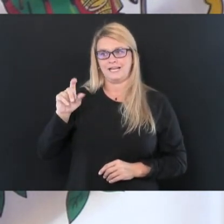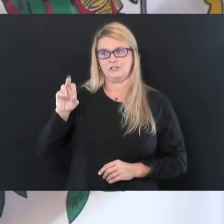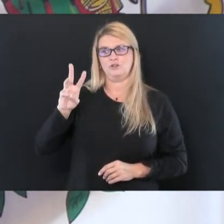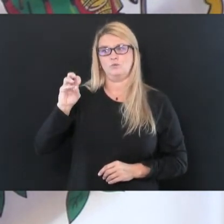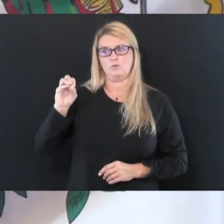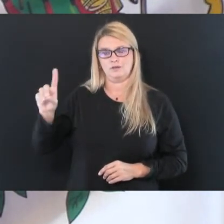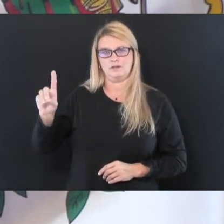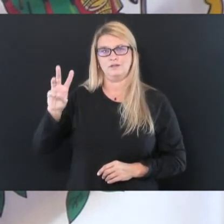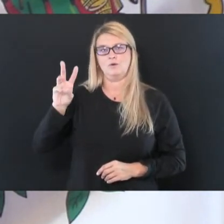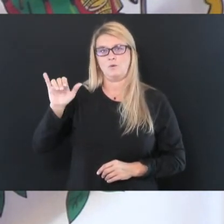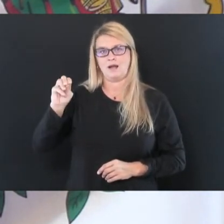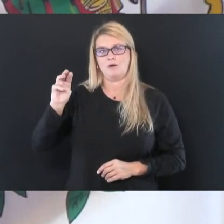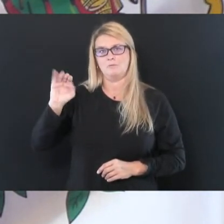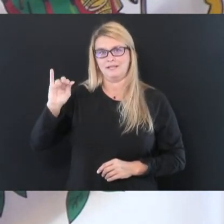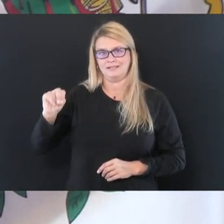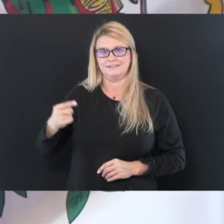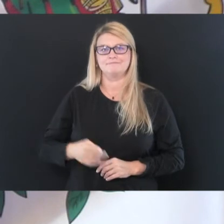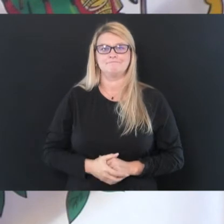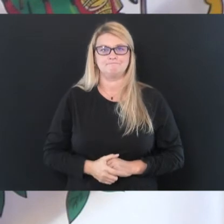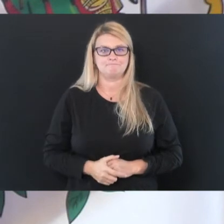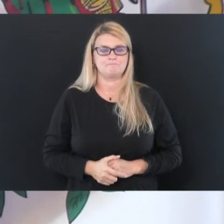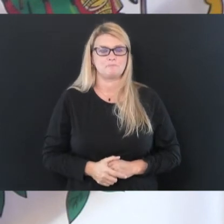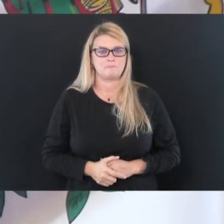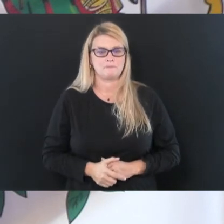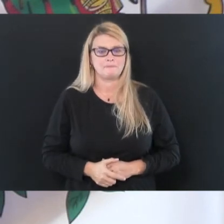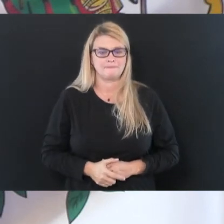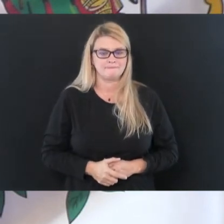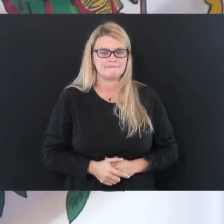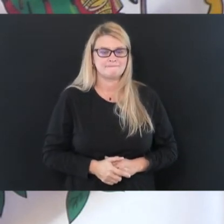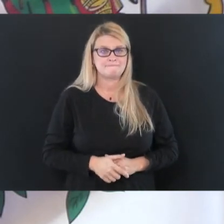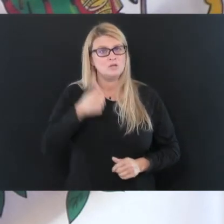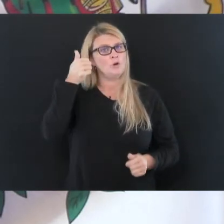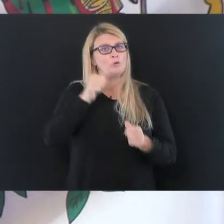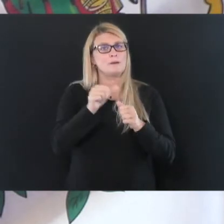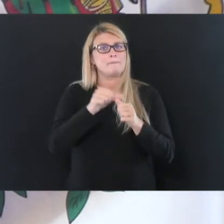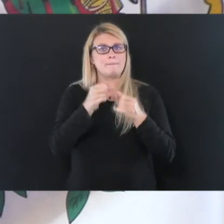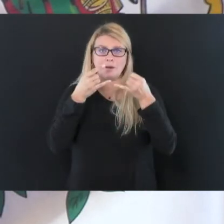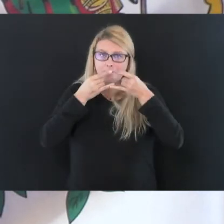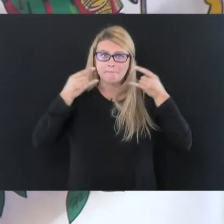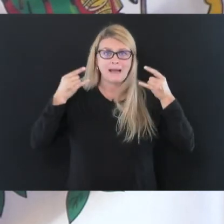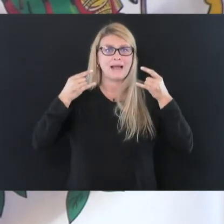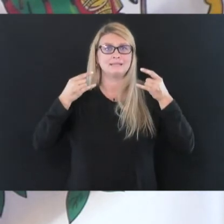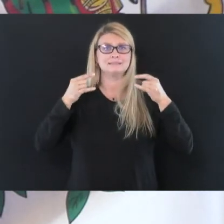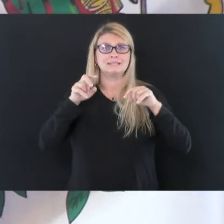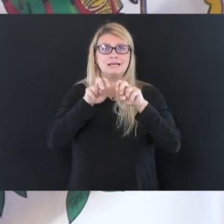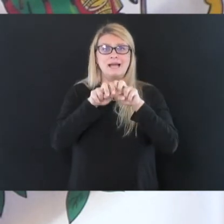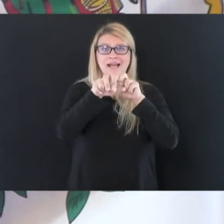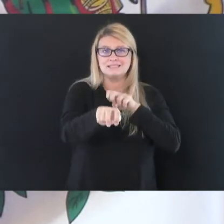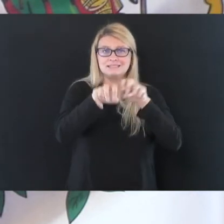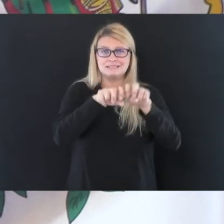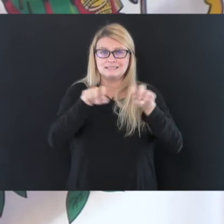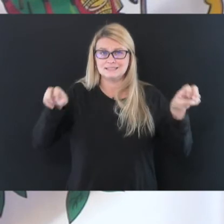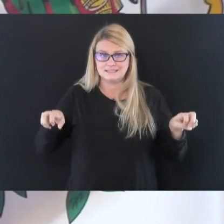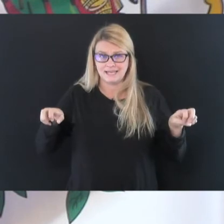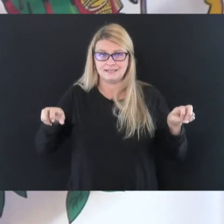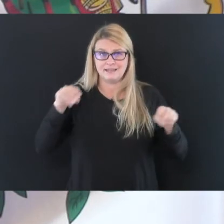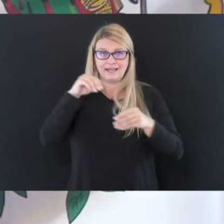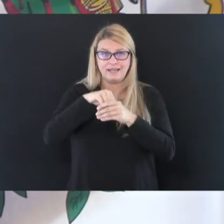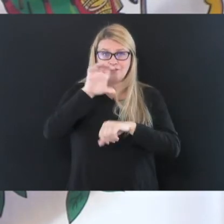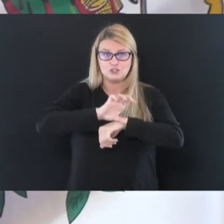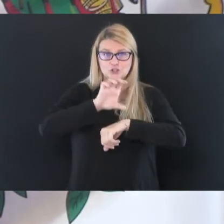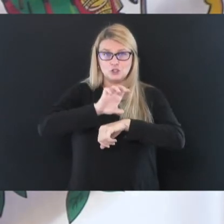You know the drill. A pew in between you, mask on all the time. If you're